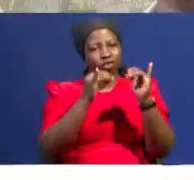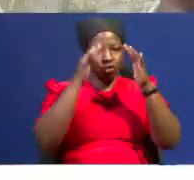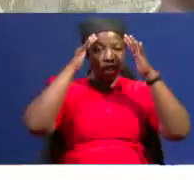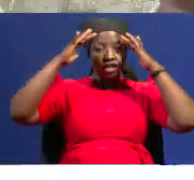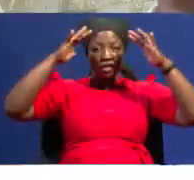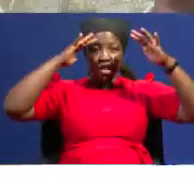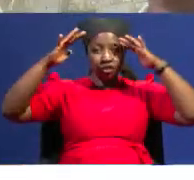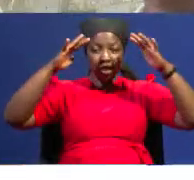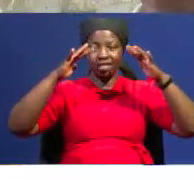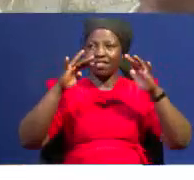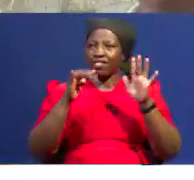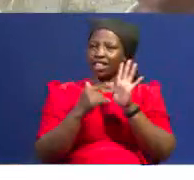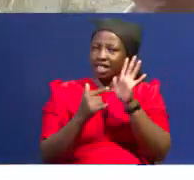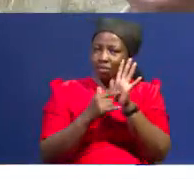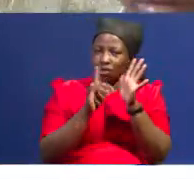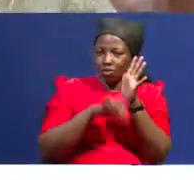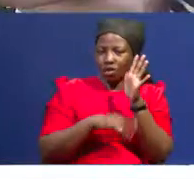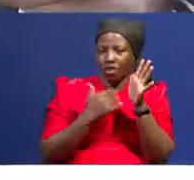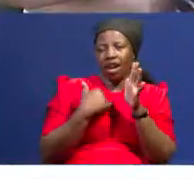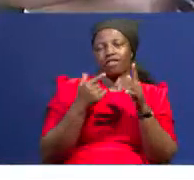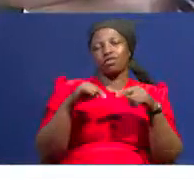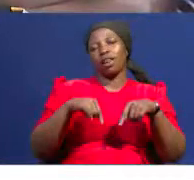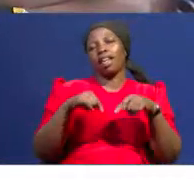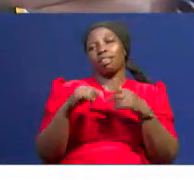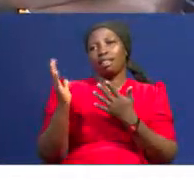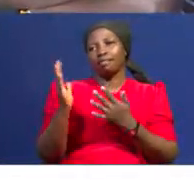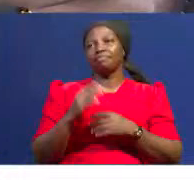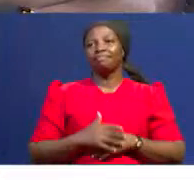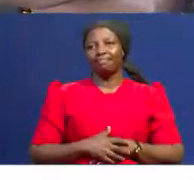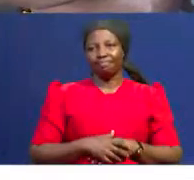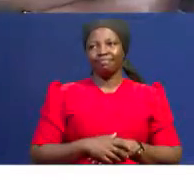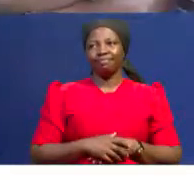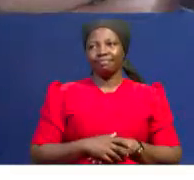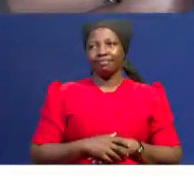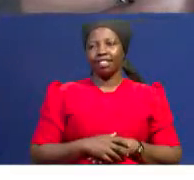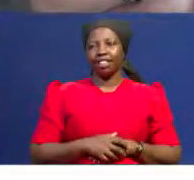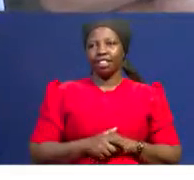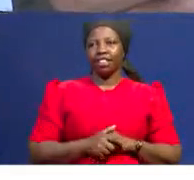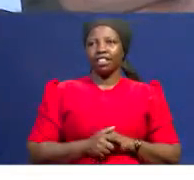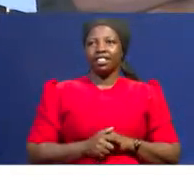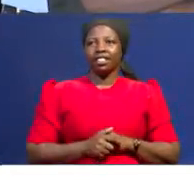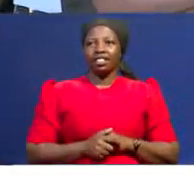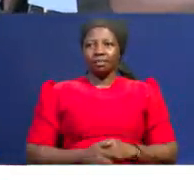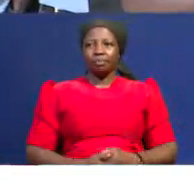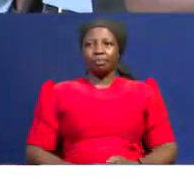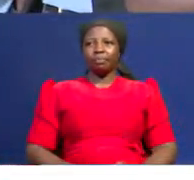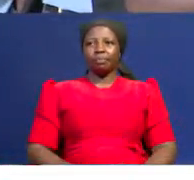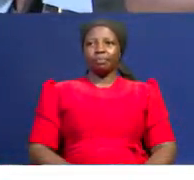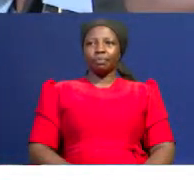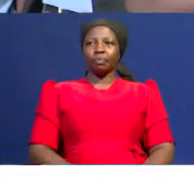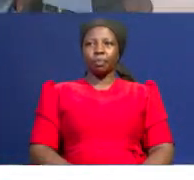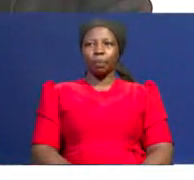invention like the one we have at the moment. Timothy Kipnoso, Olantem News.